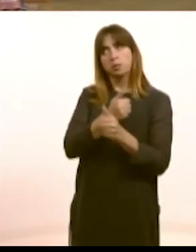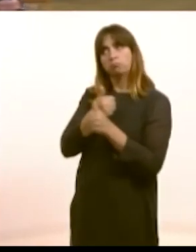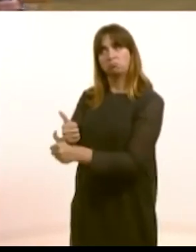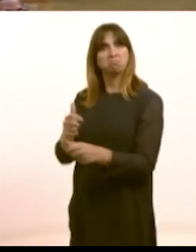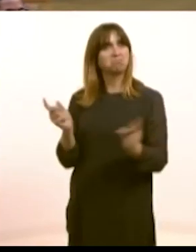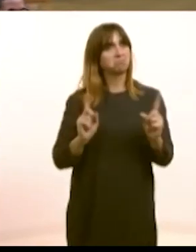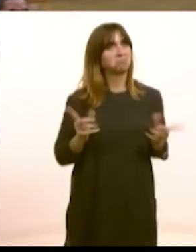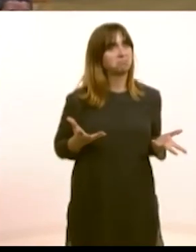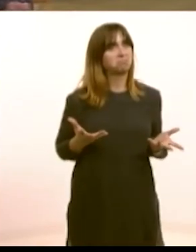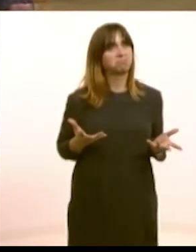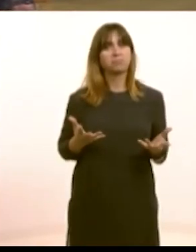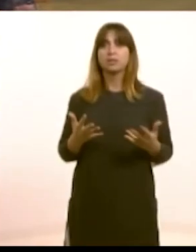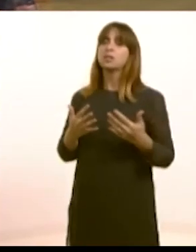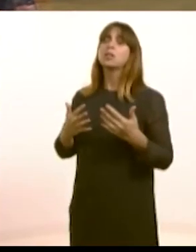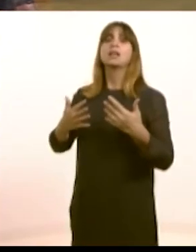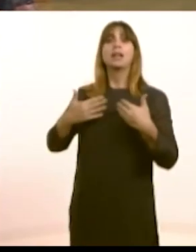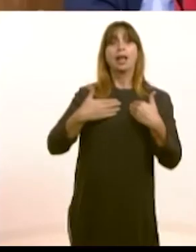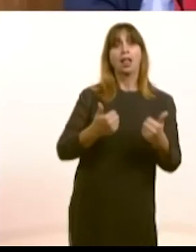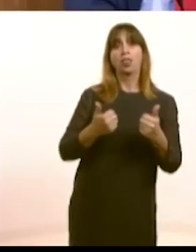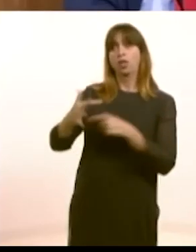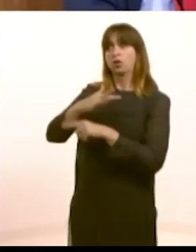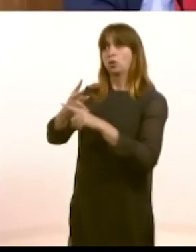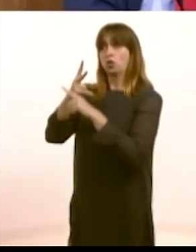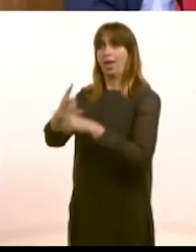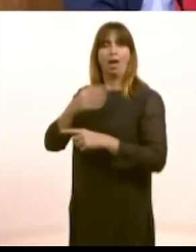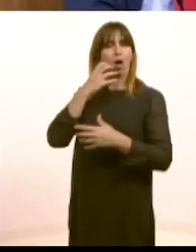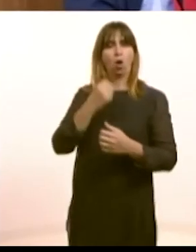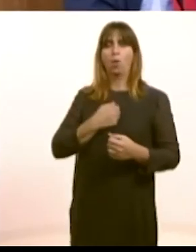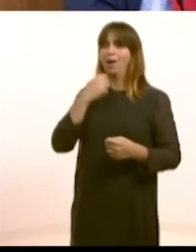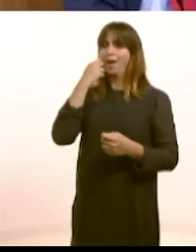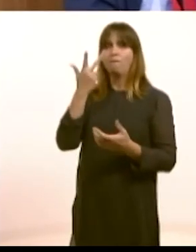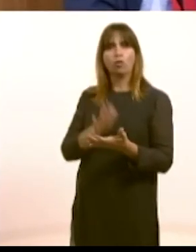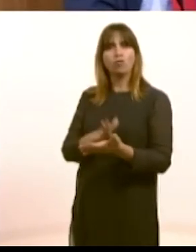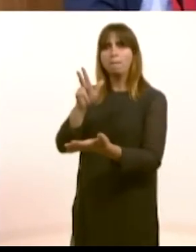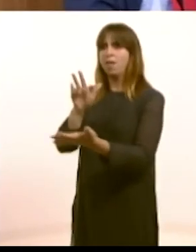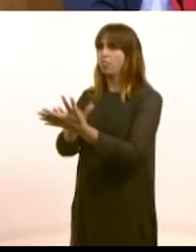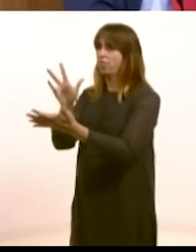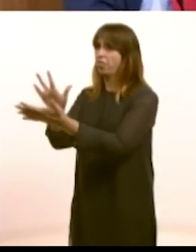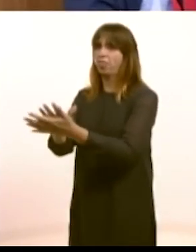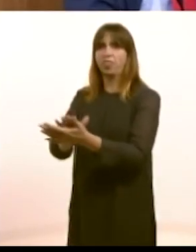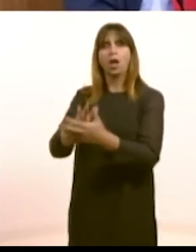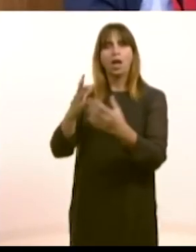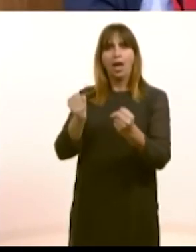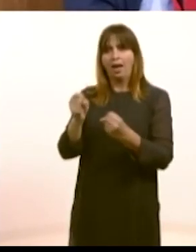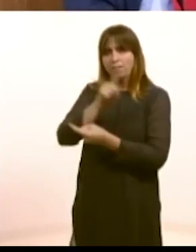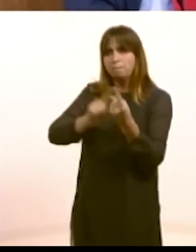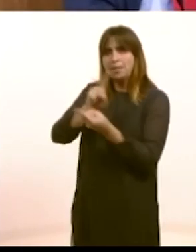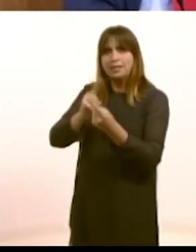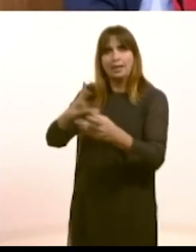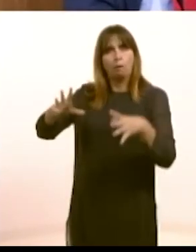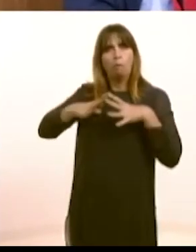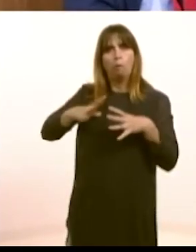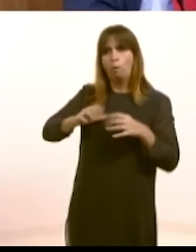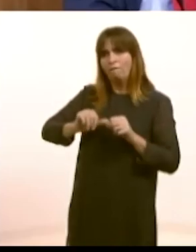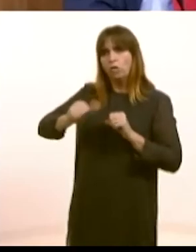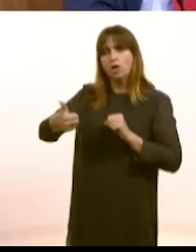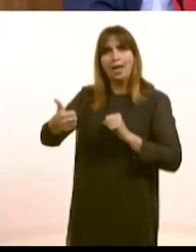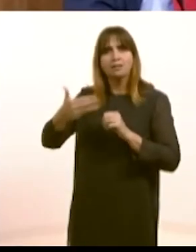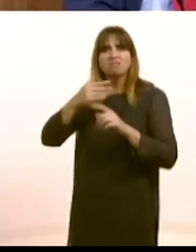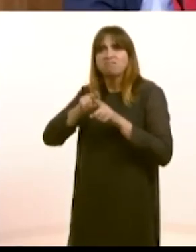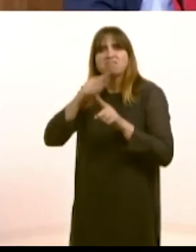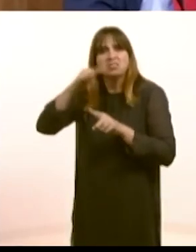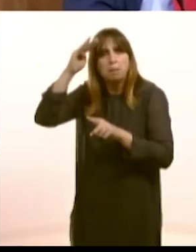to support health and social care organisations in Wales through our quarterly national seasonal planning meetings, which support their seasonal planning arrangements. And, of course, as